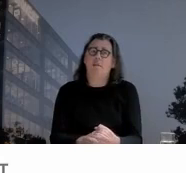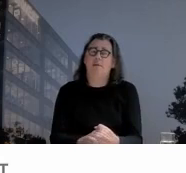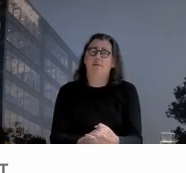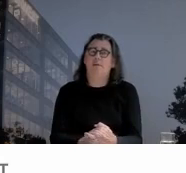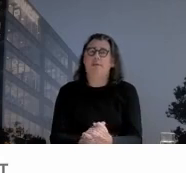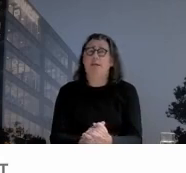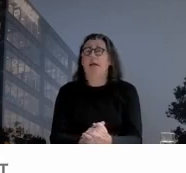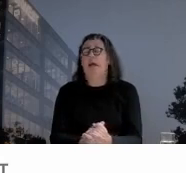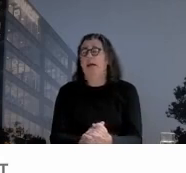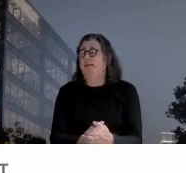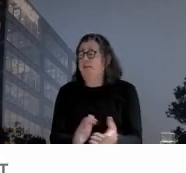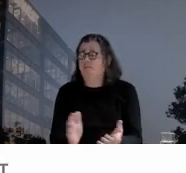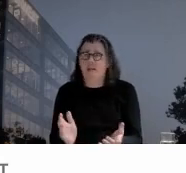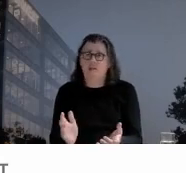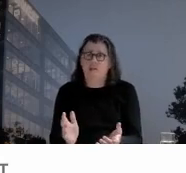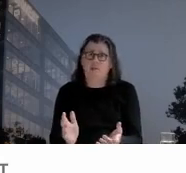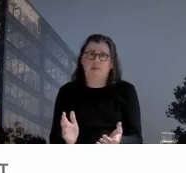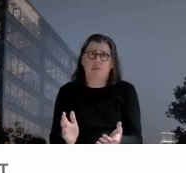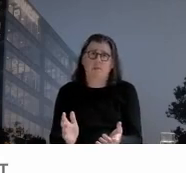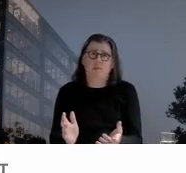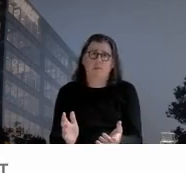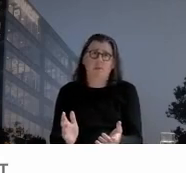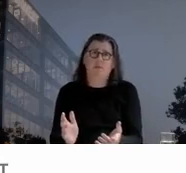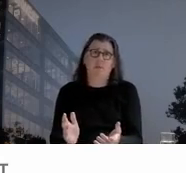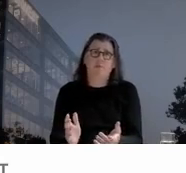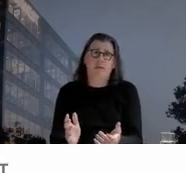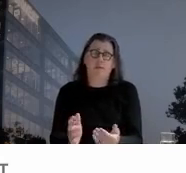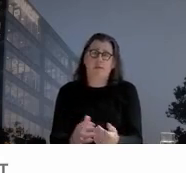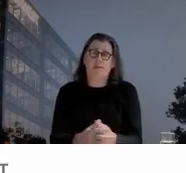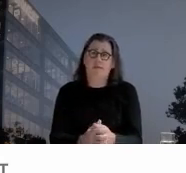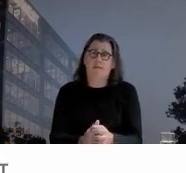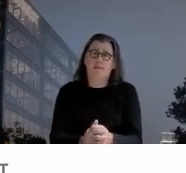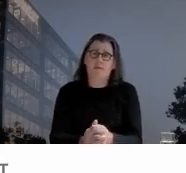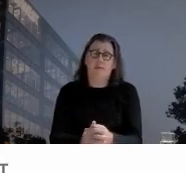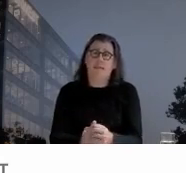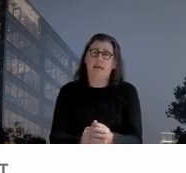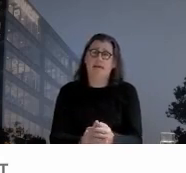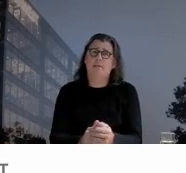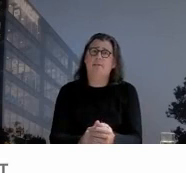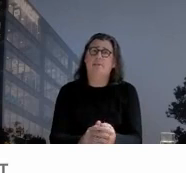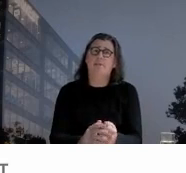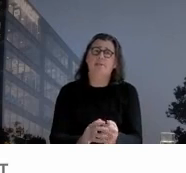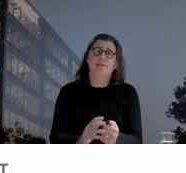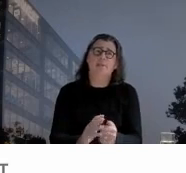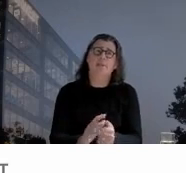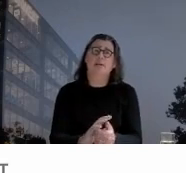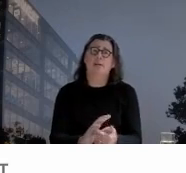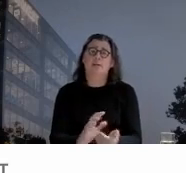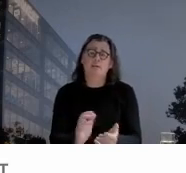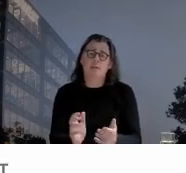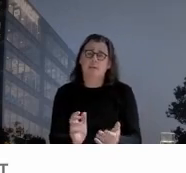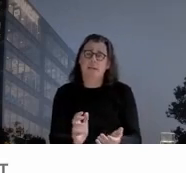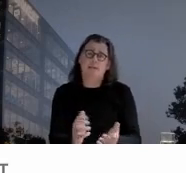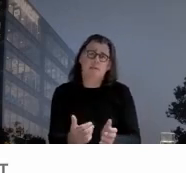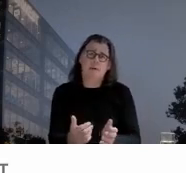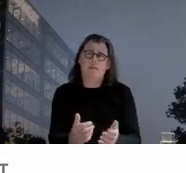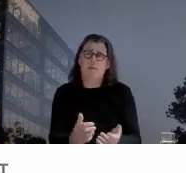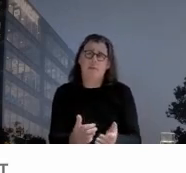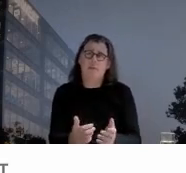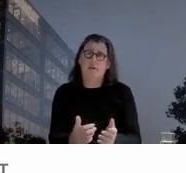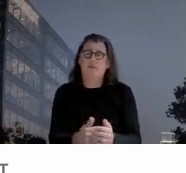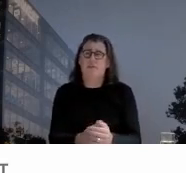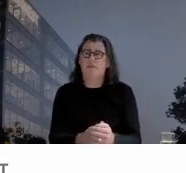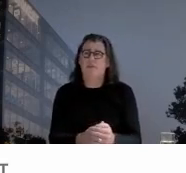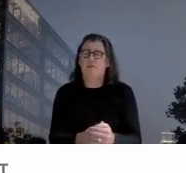5.5-star neighbors, conventional low temp, low flow VAV system is the mechanical solution. Its orientation is